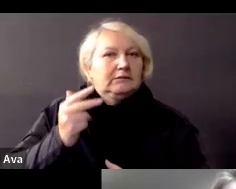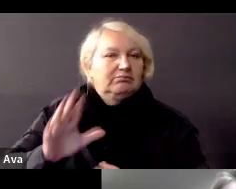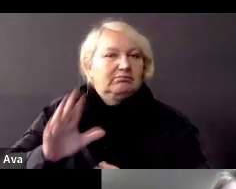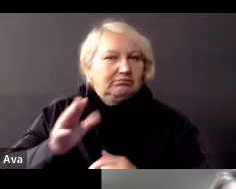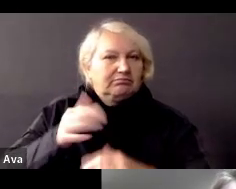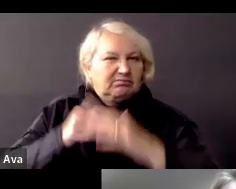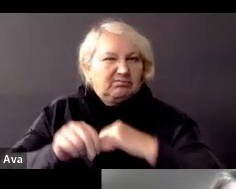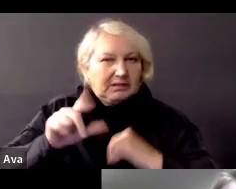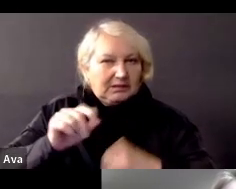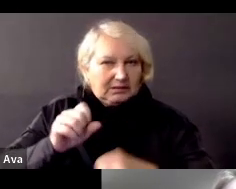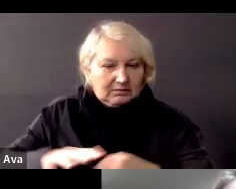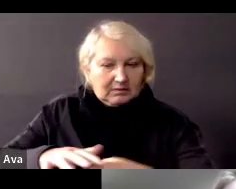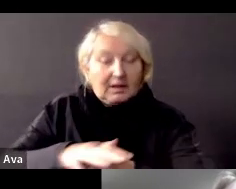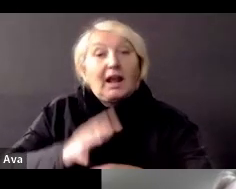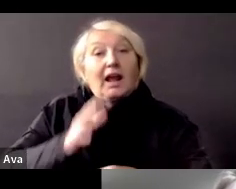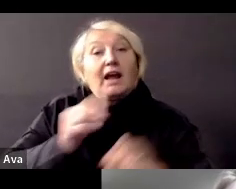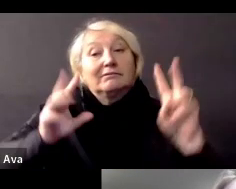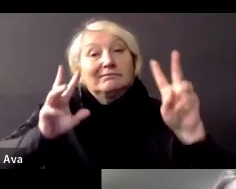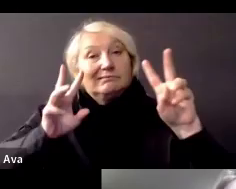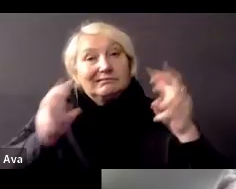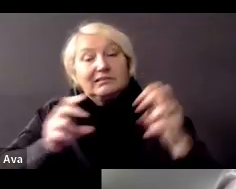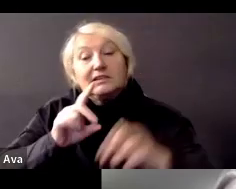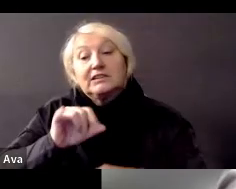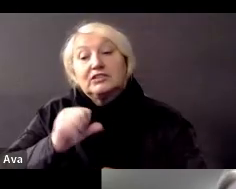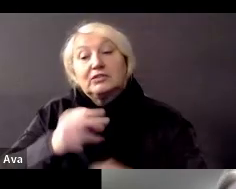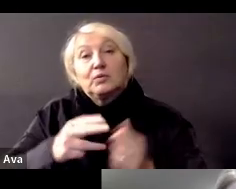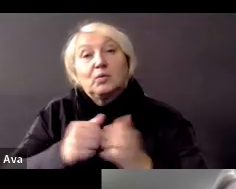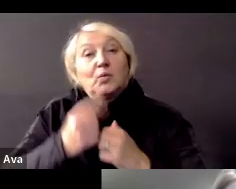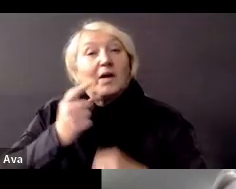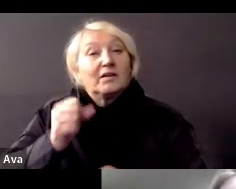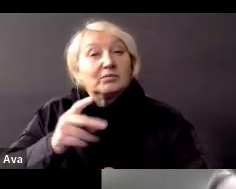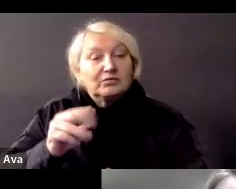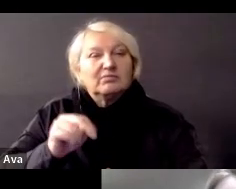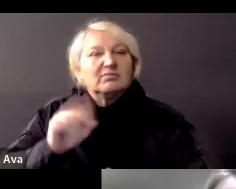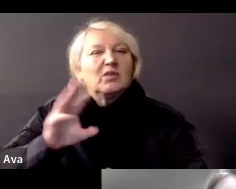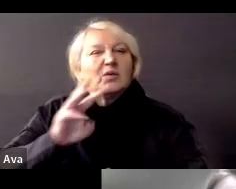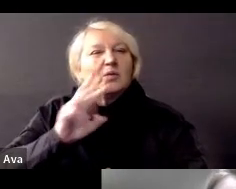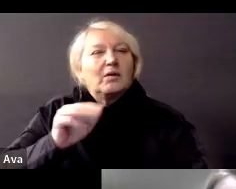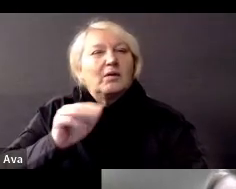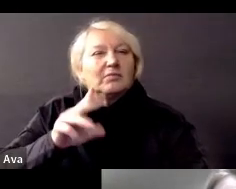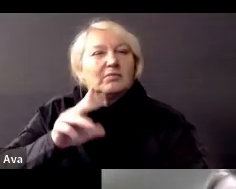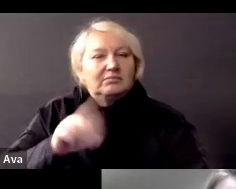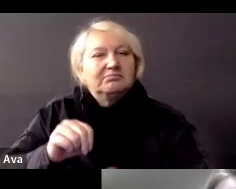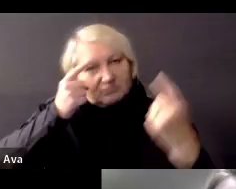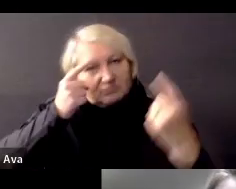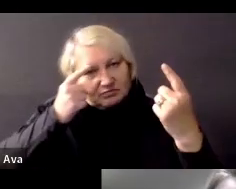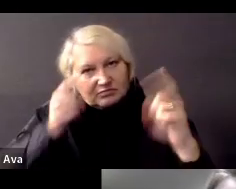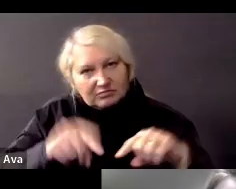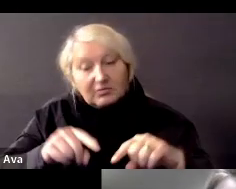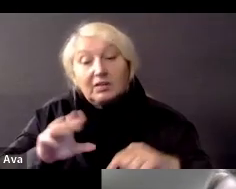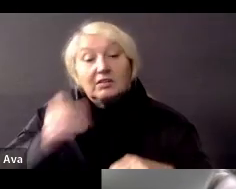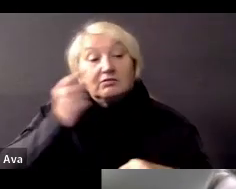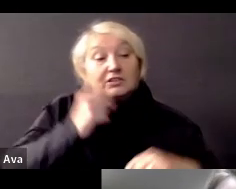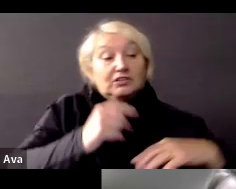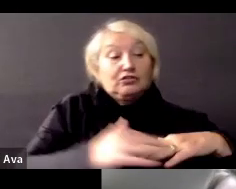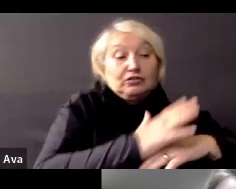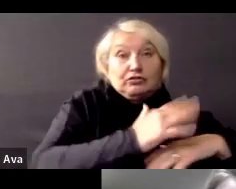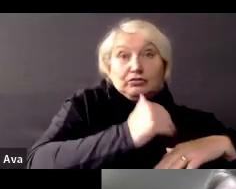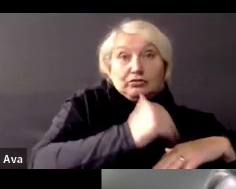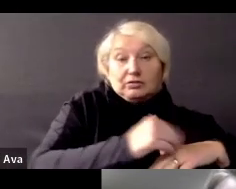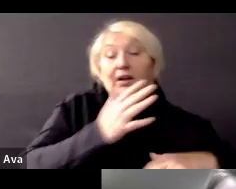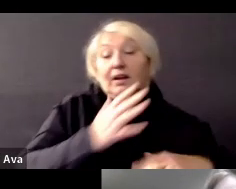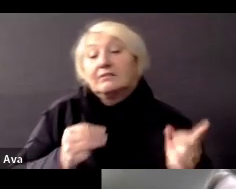the Dish with One Spoon Wampum Belt Covenant, an agreement between Indigenous nations and